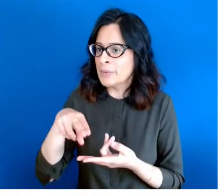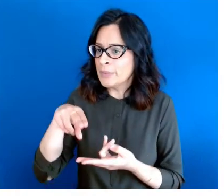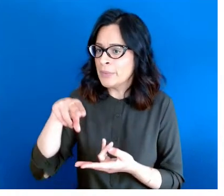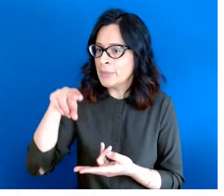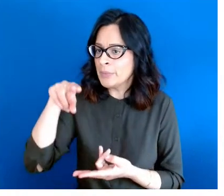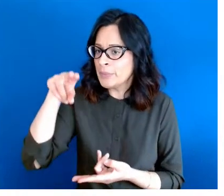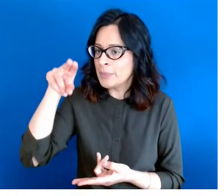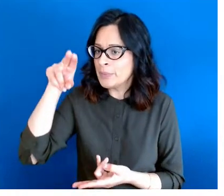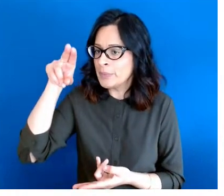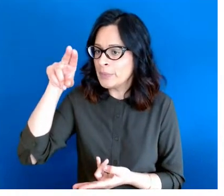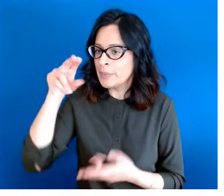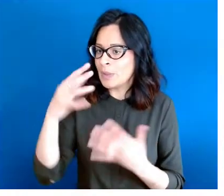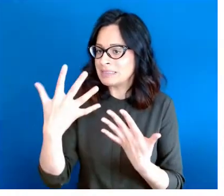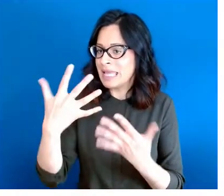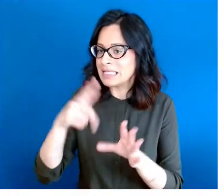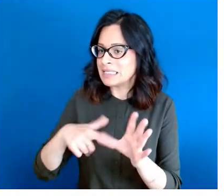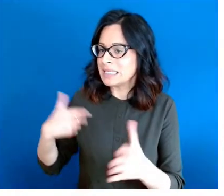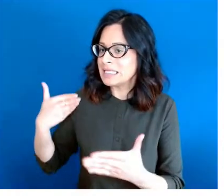last decades.